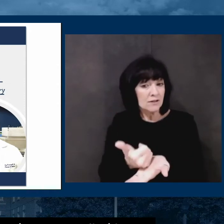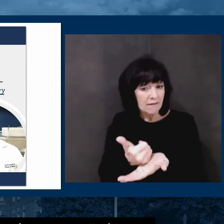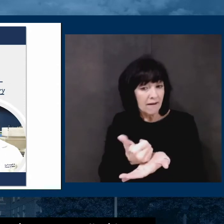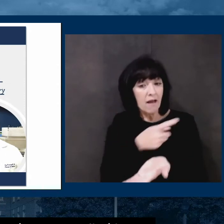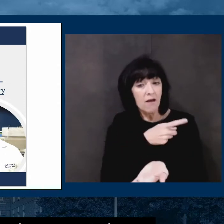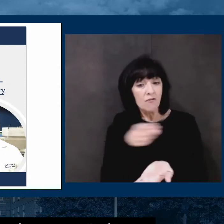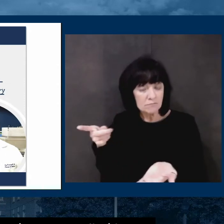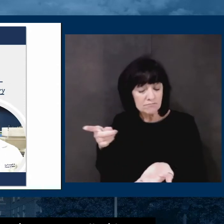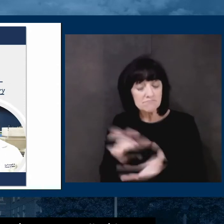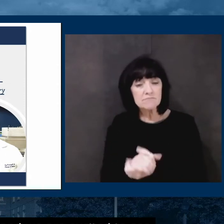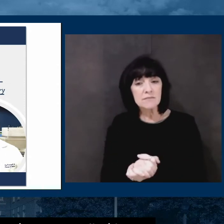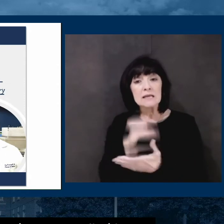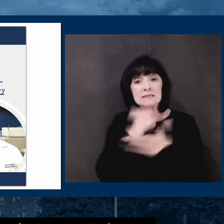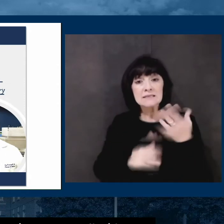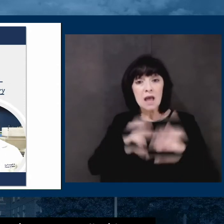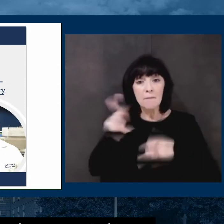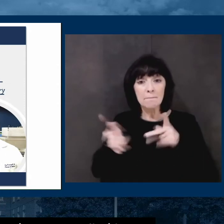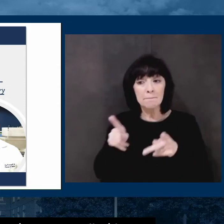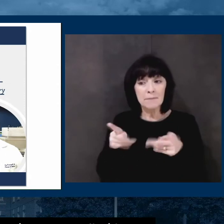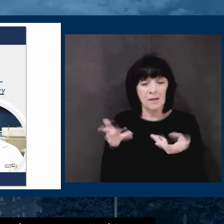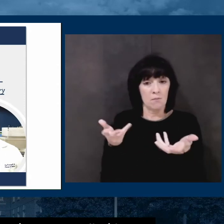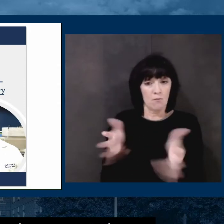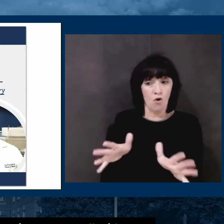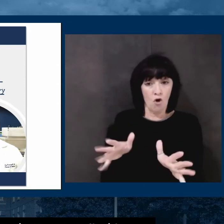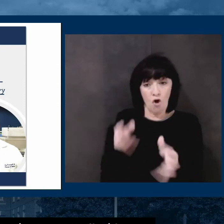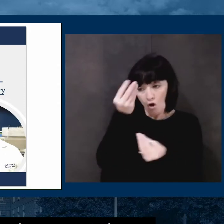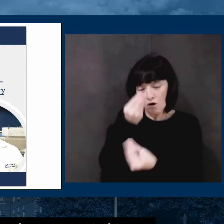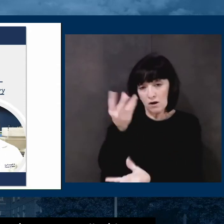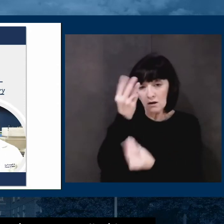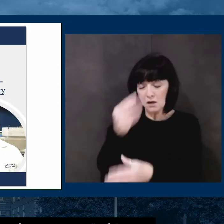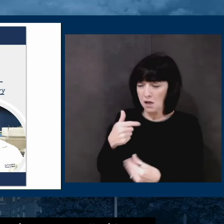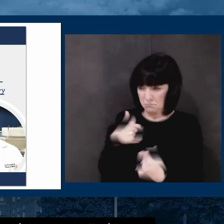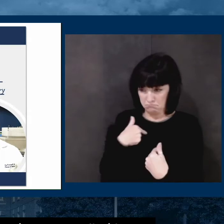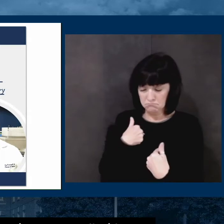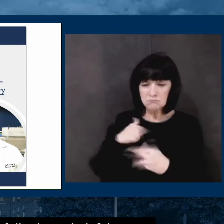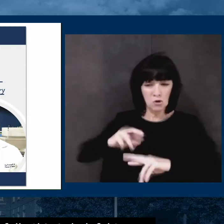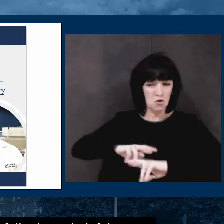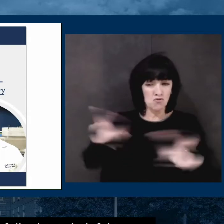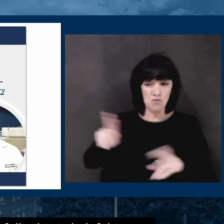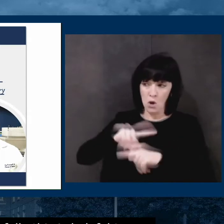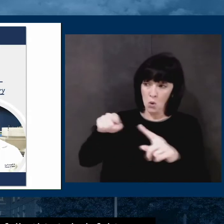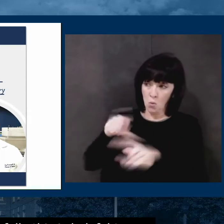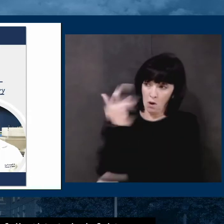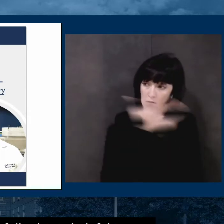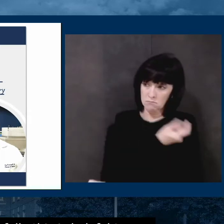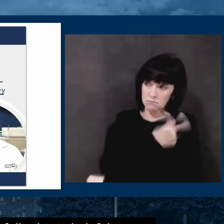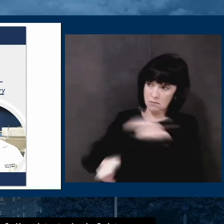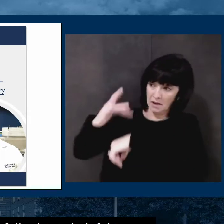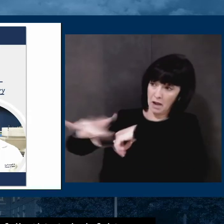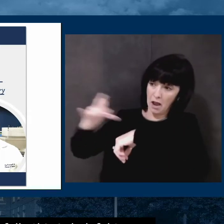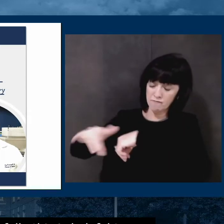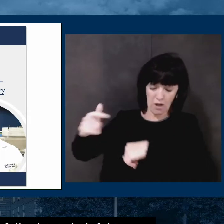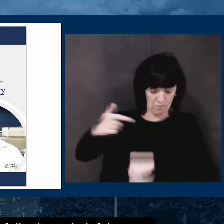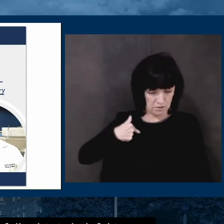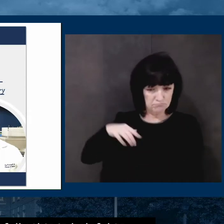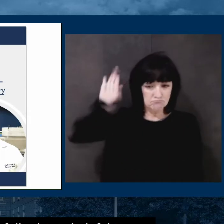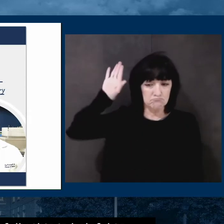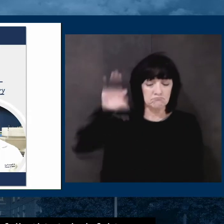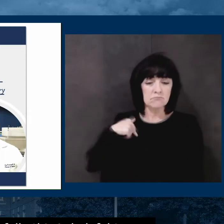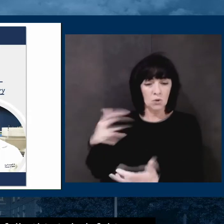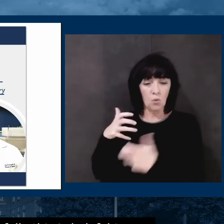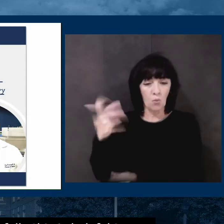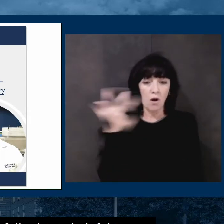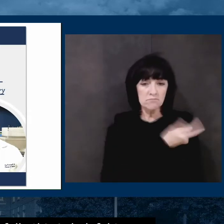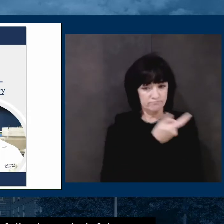hesitancy. We are excited with the EUA process. I know it seems like this vaccine got turned around very quickly, but there's no corners being